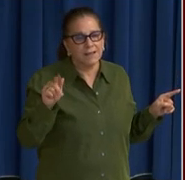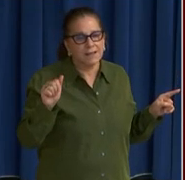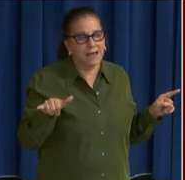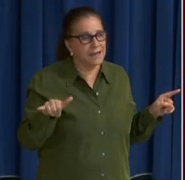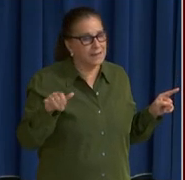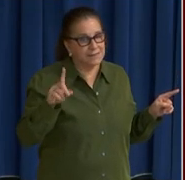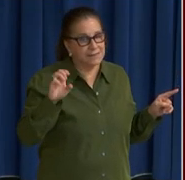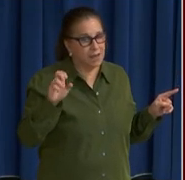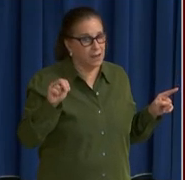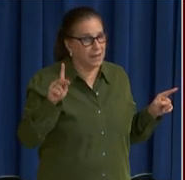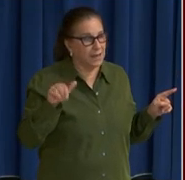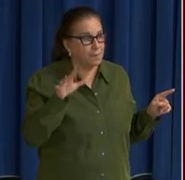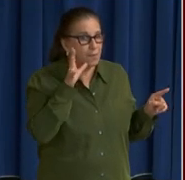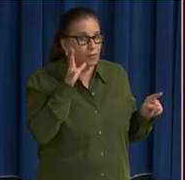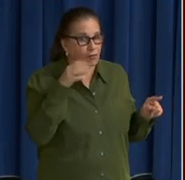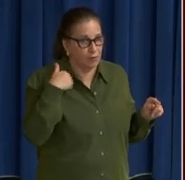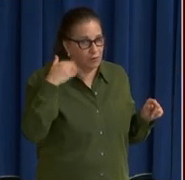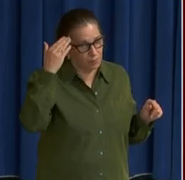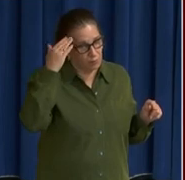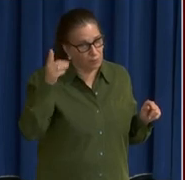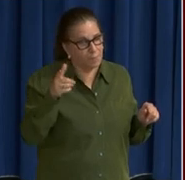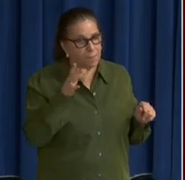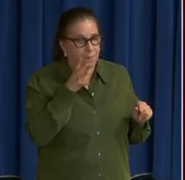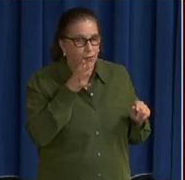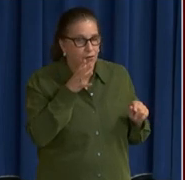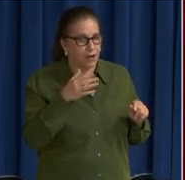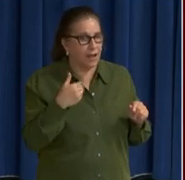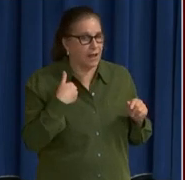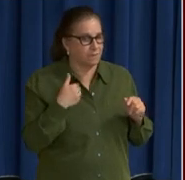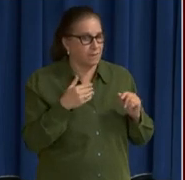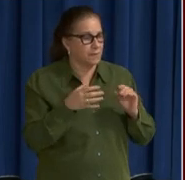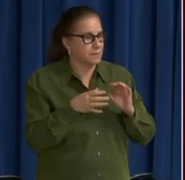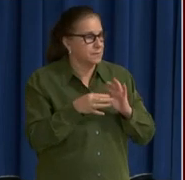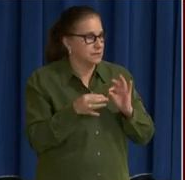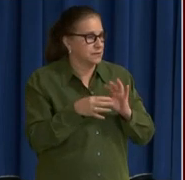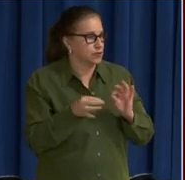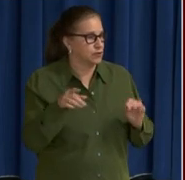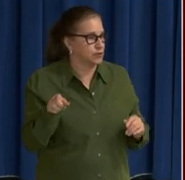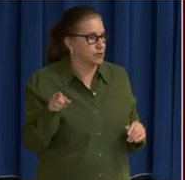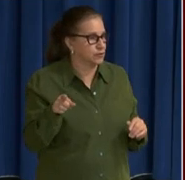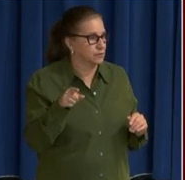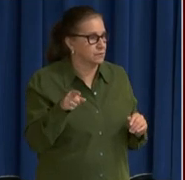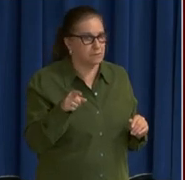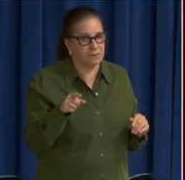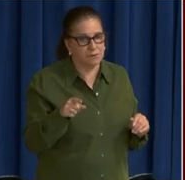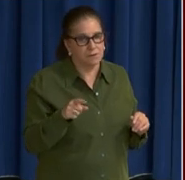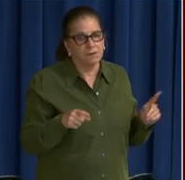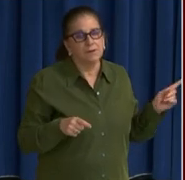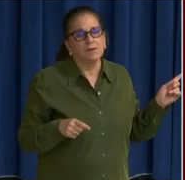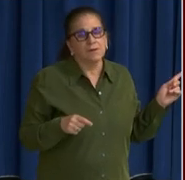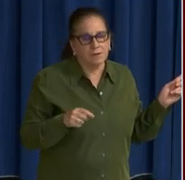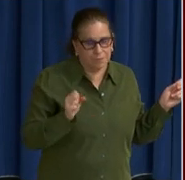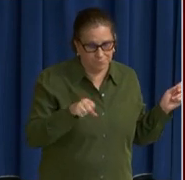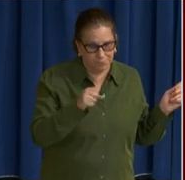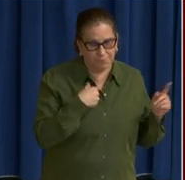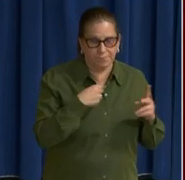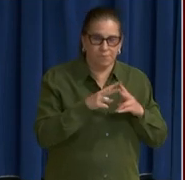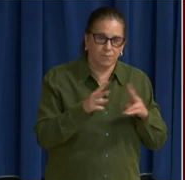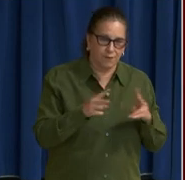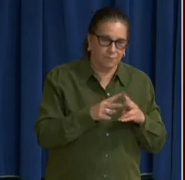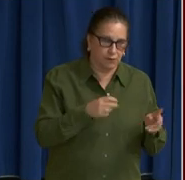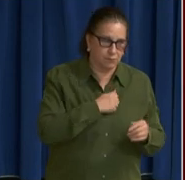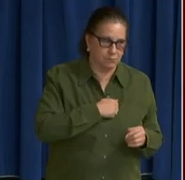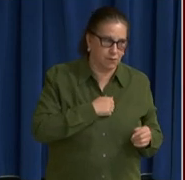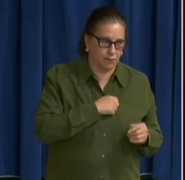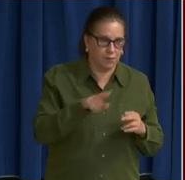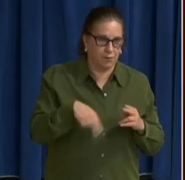this. Is there a message that you have to her? Well, certainly, we are very sorry for her loss. We know that she lost